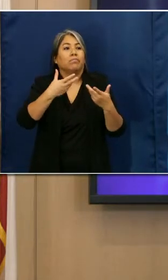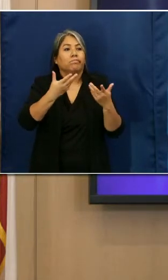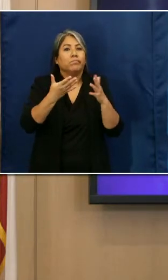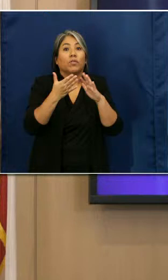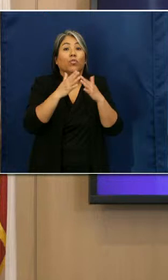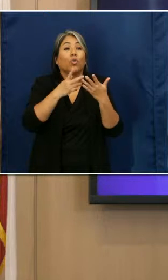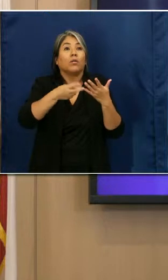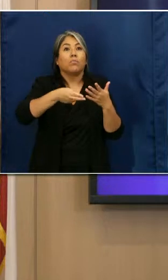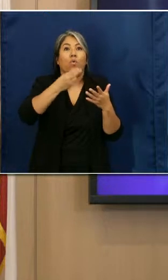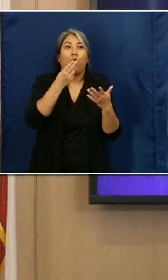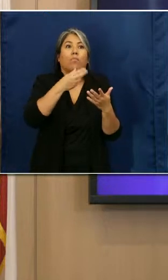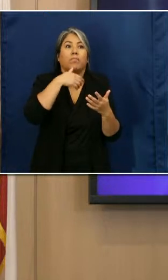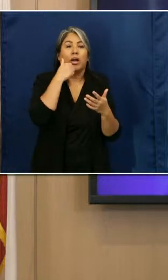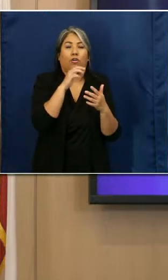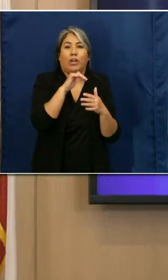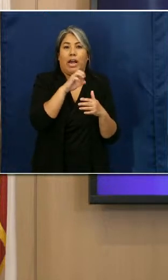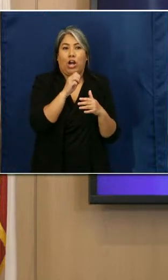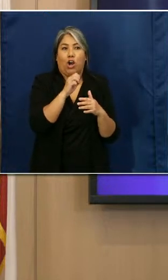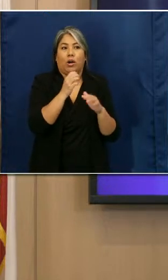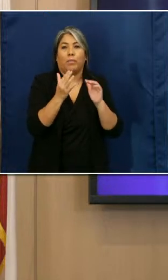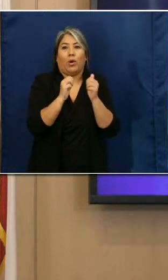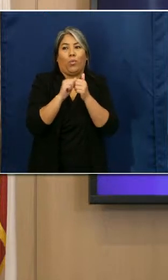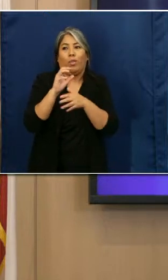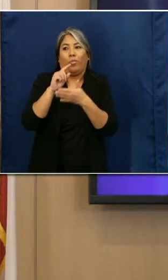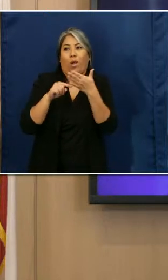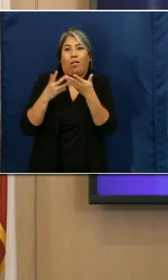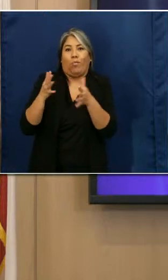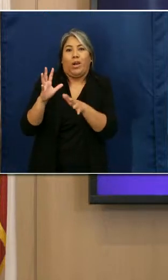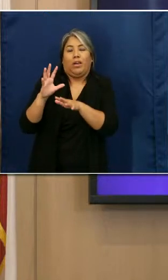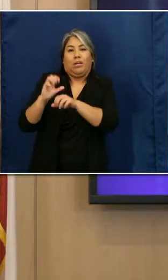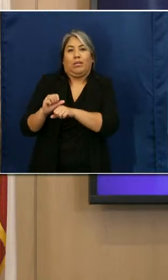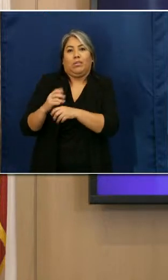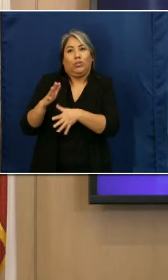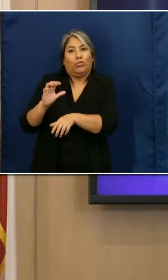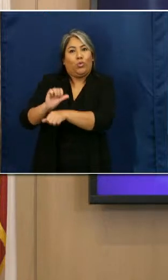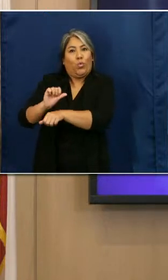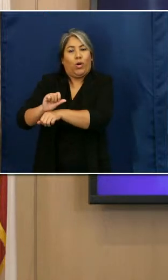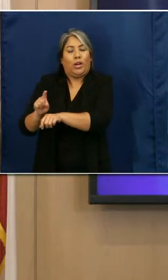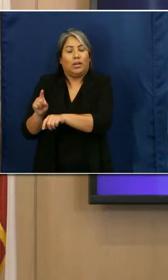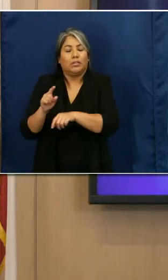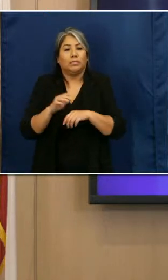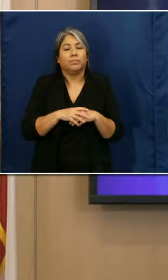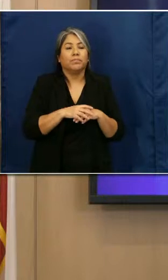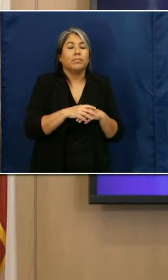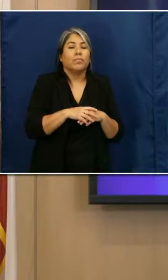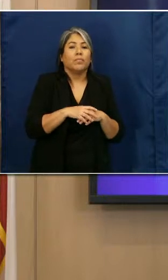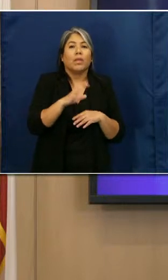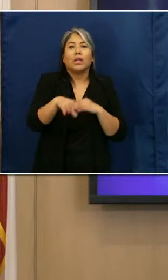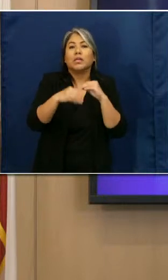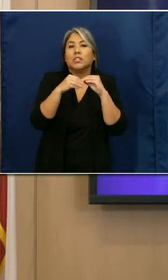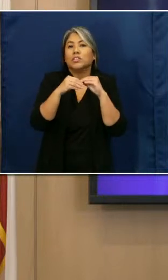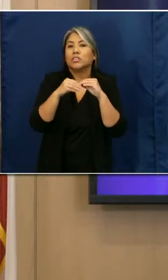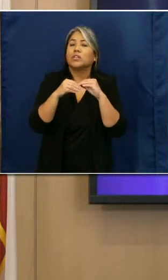of care than they are traditionally used to. And in addition, part